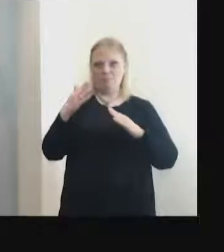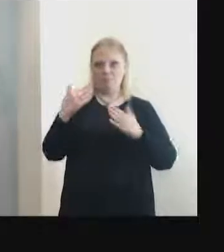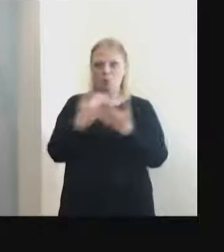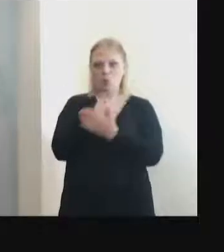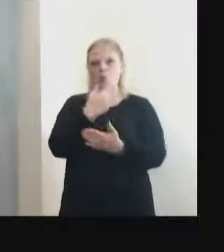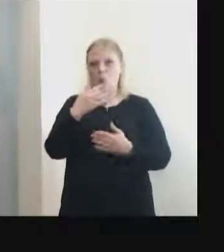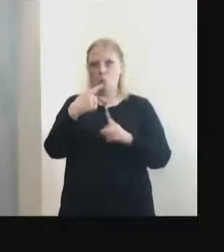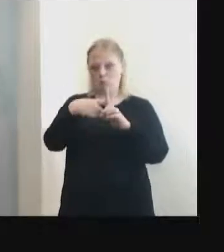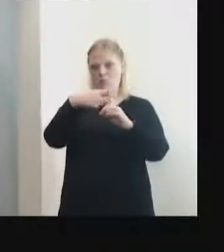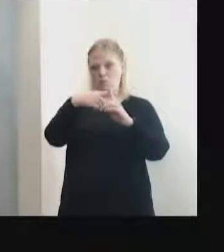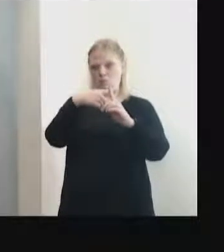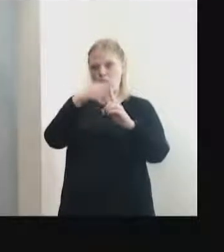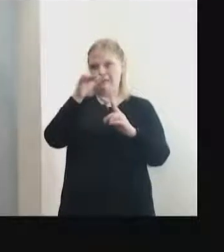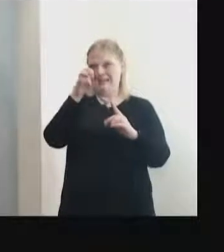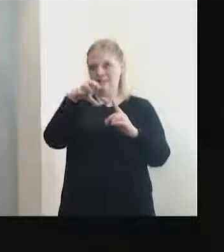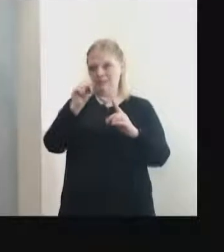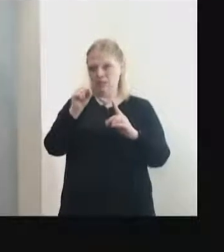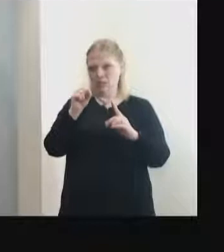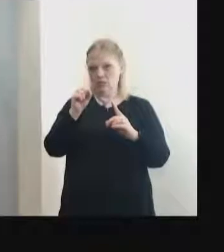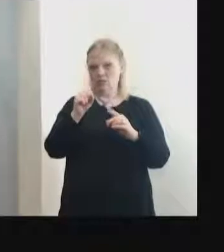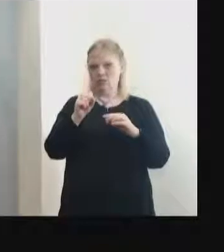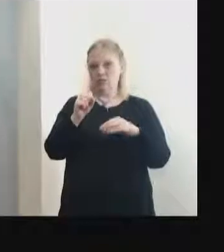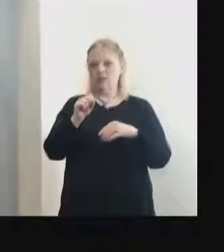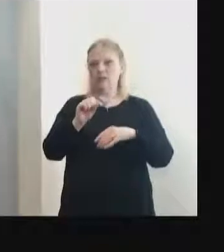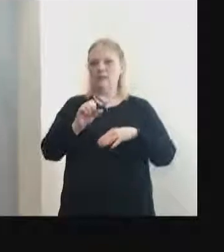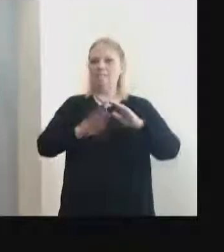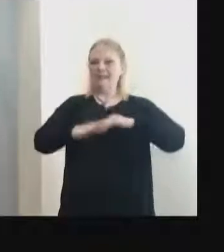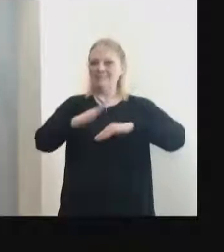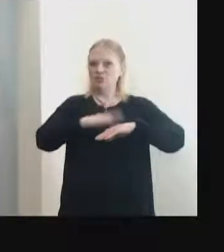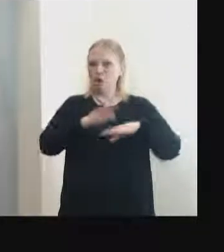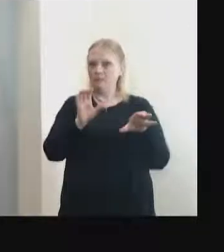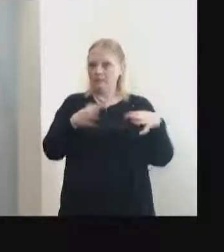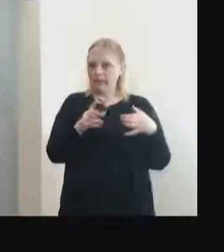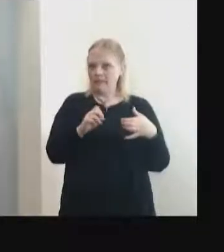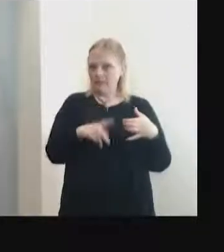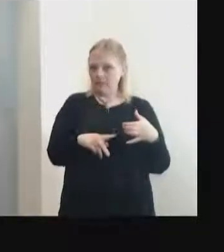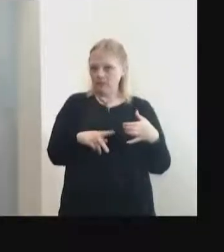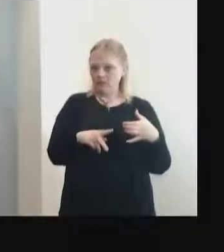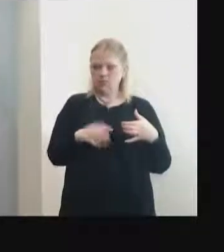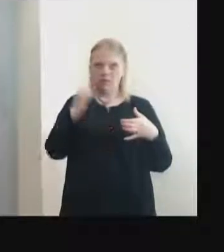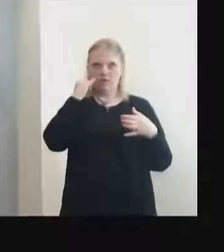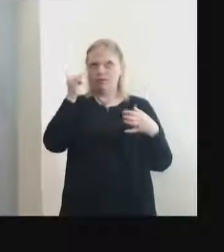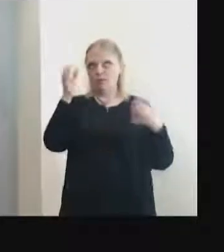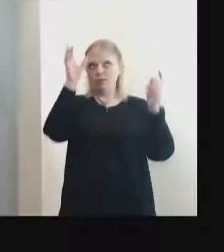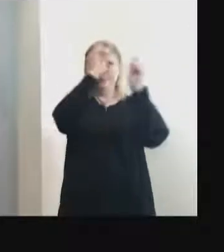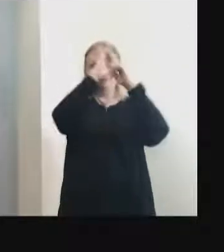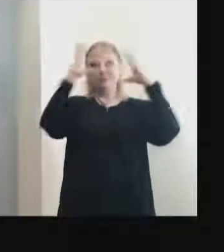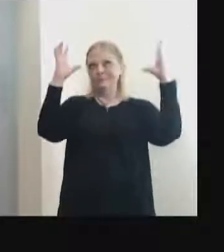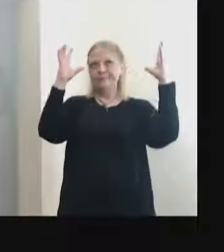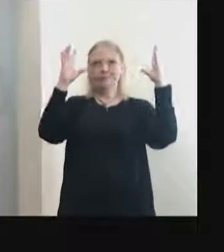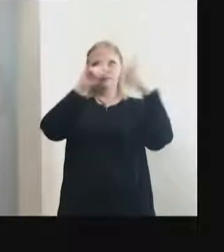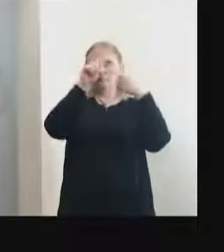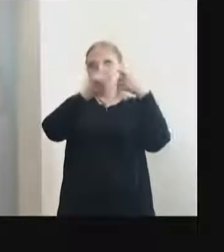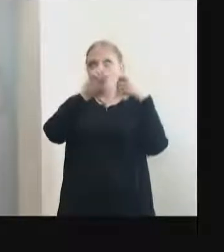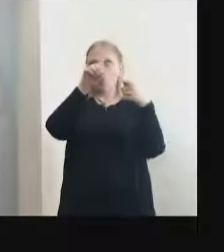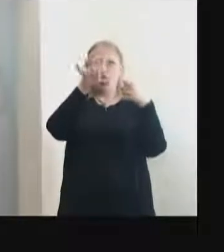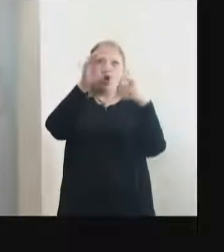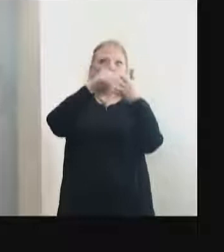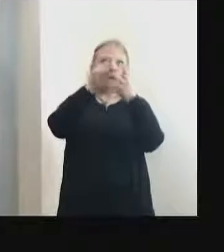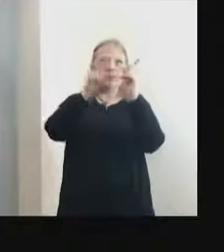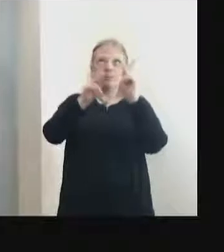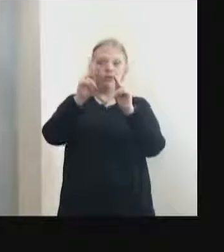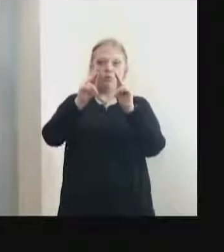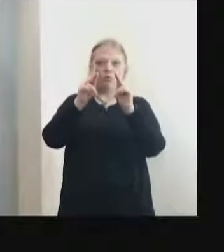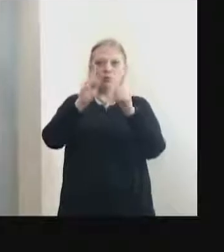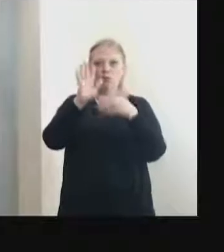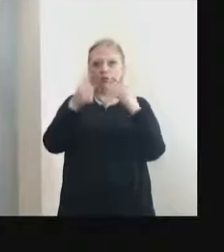week were based on the population. If it was this imaginary 100,000 population, was in the